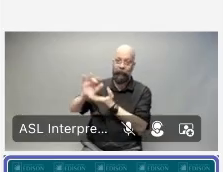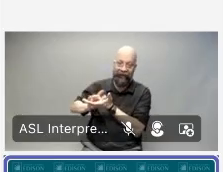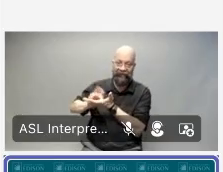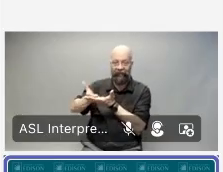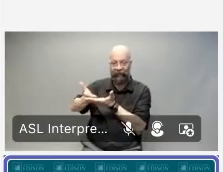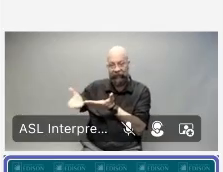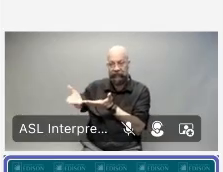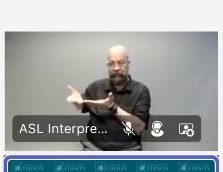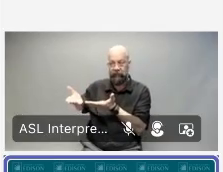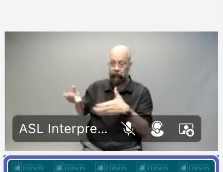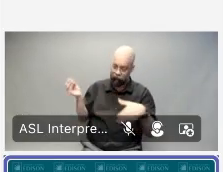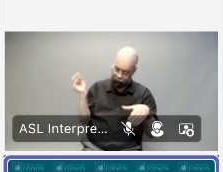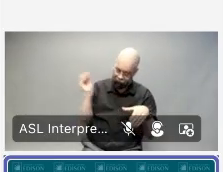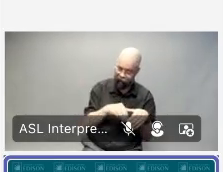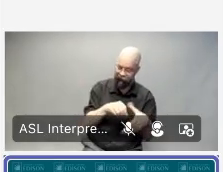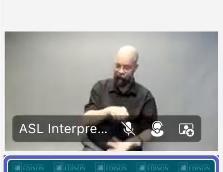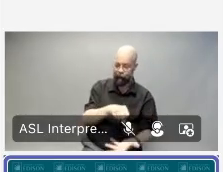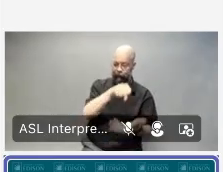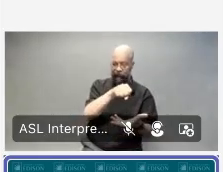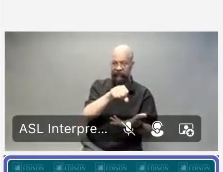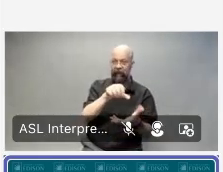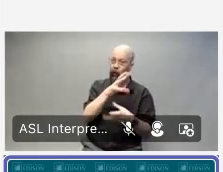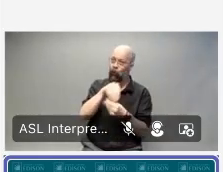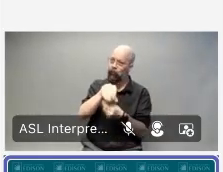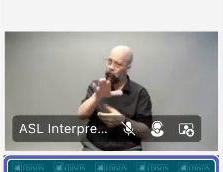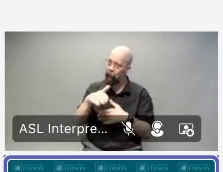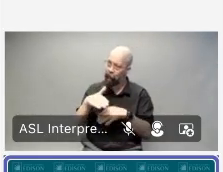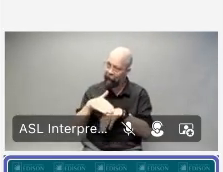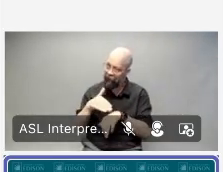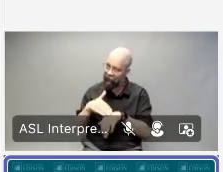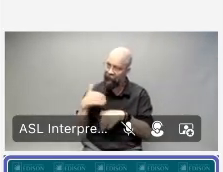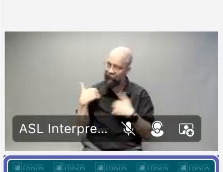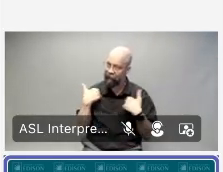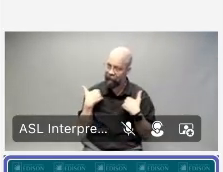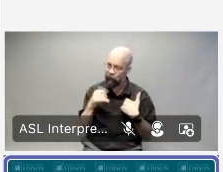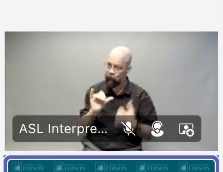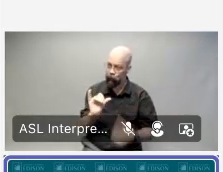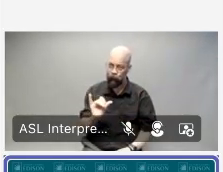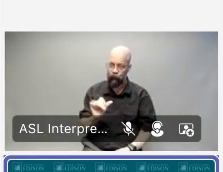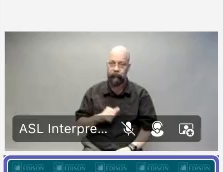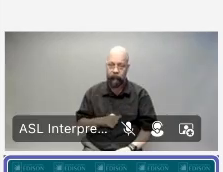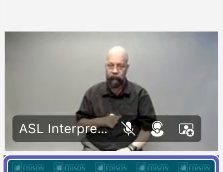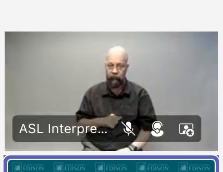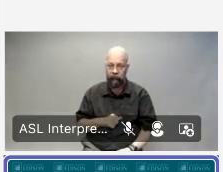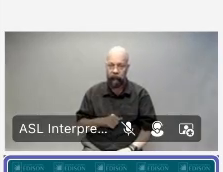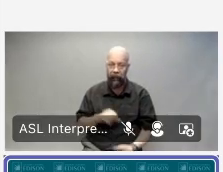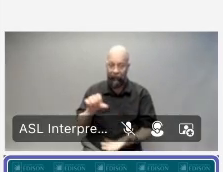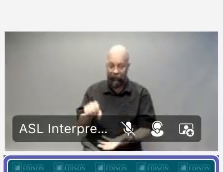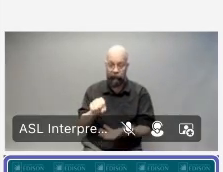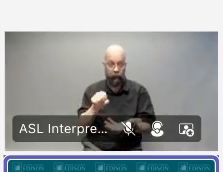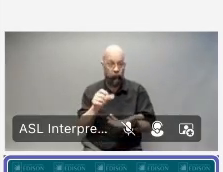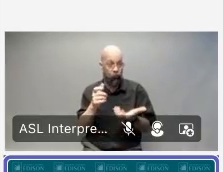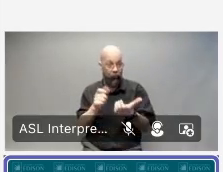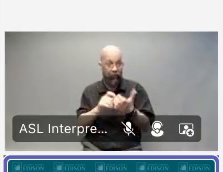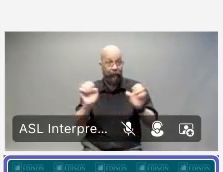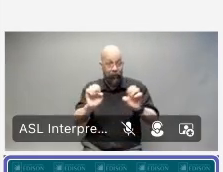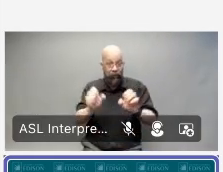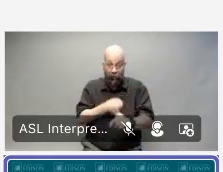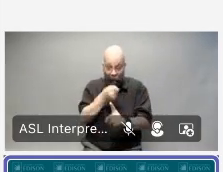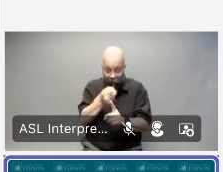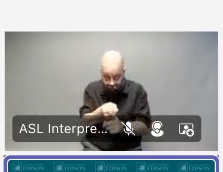We encourage you to make and practice your emergency plan. So ensure everyone in your household knows what to do during an emergency,